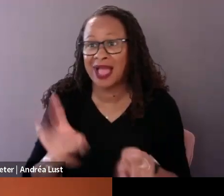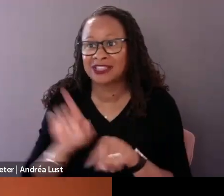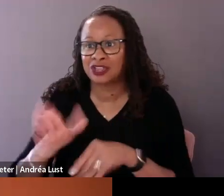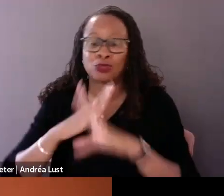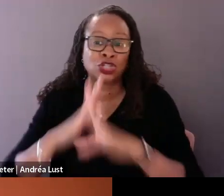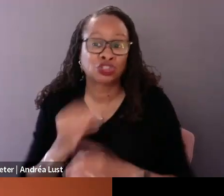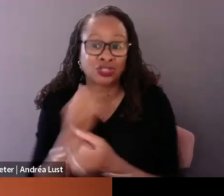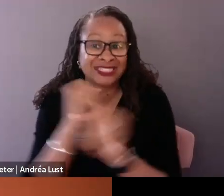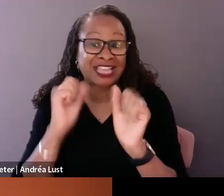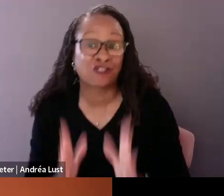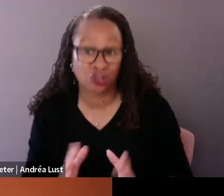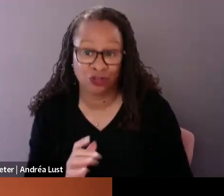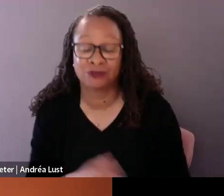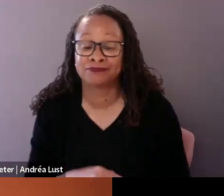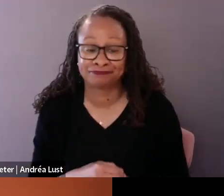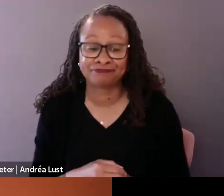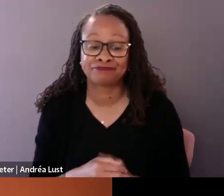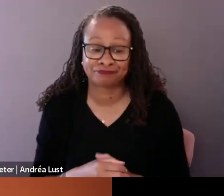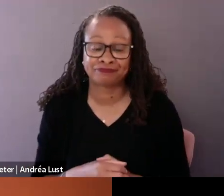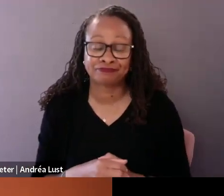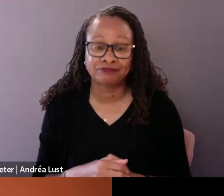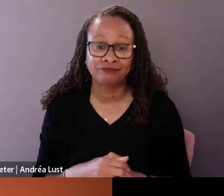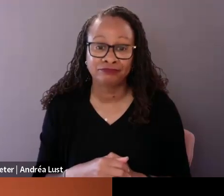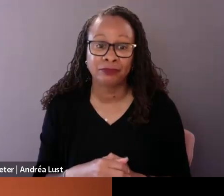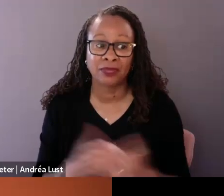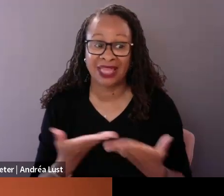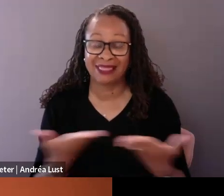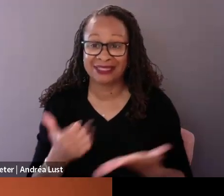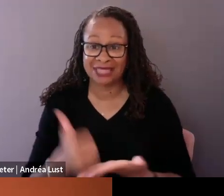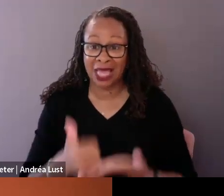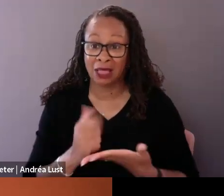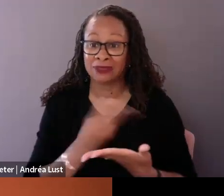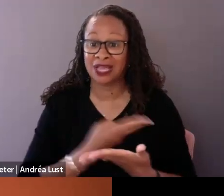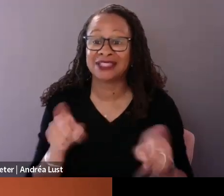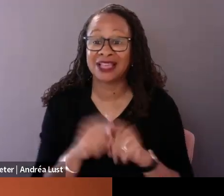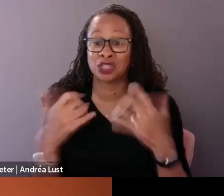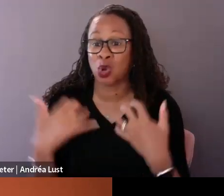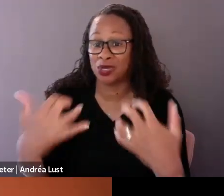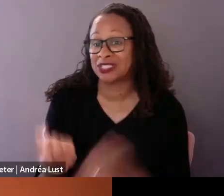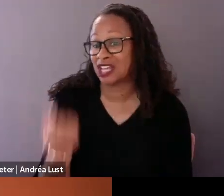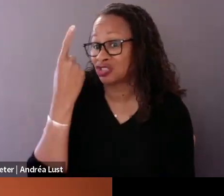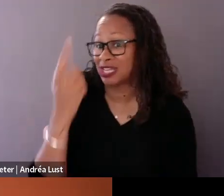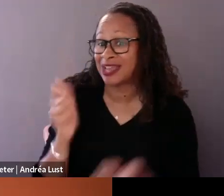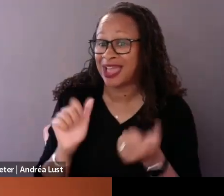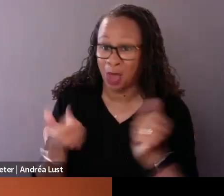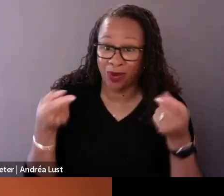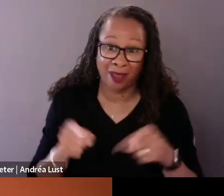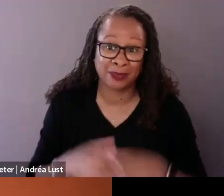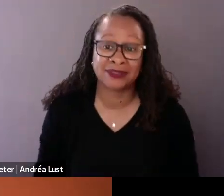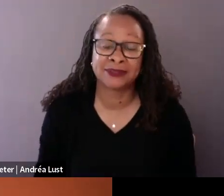savior, even. So this helps us as an audience understand how this could happen, I think.